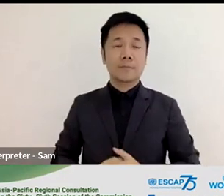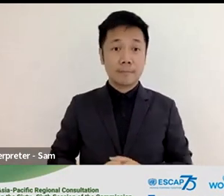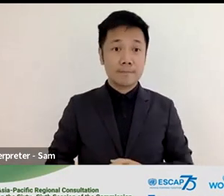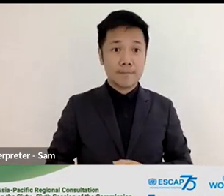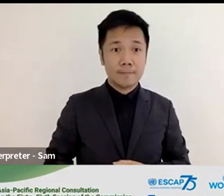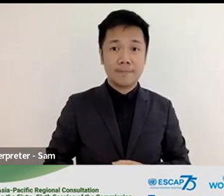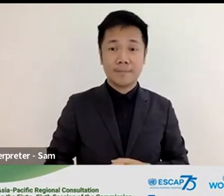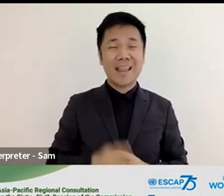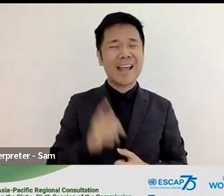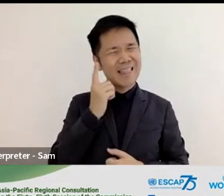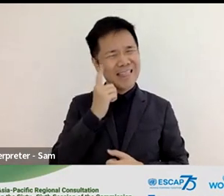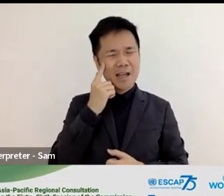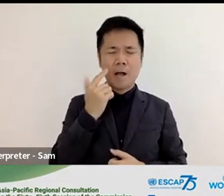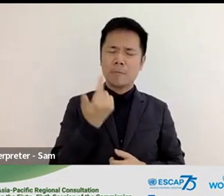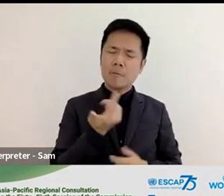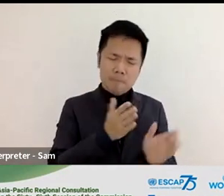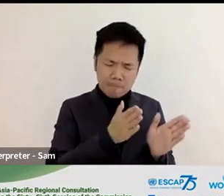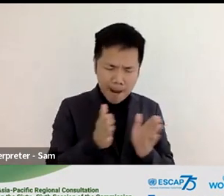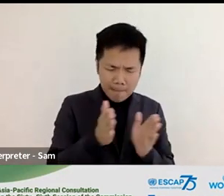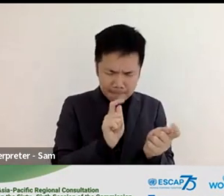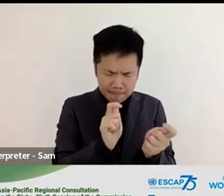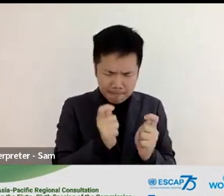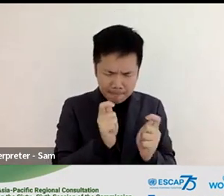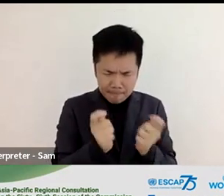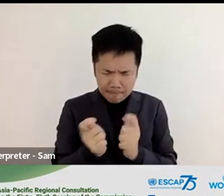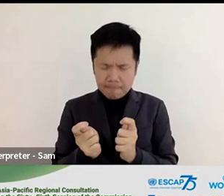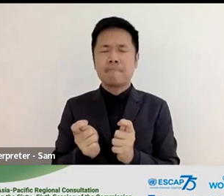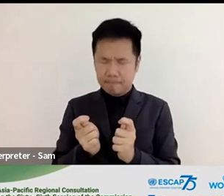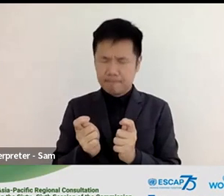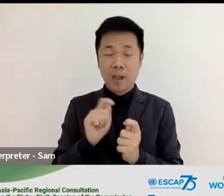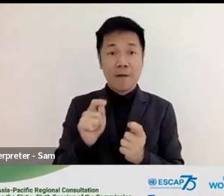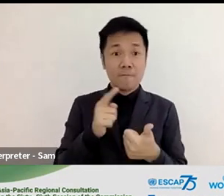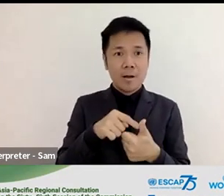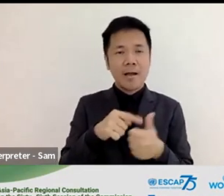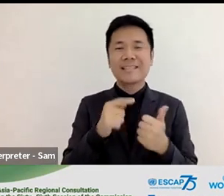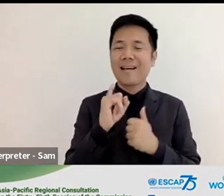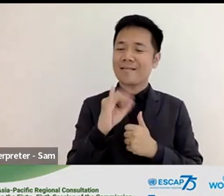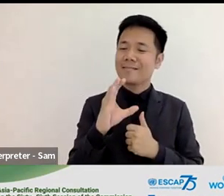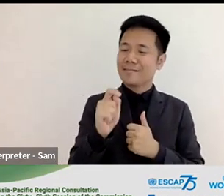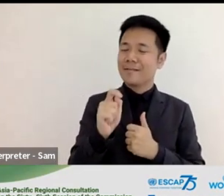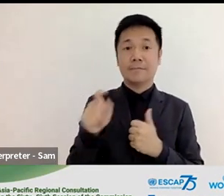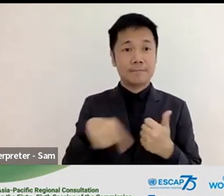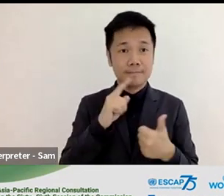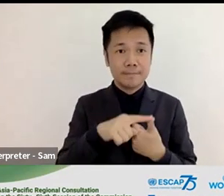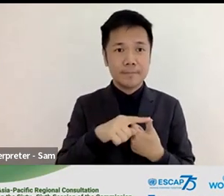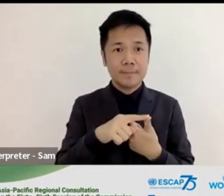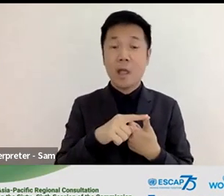about redesigning the table, it's redesigning information and communication systems to ensure they're